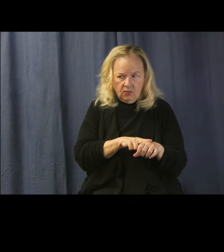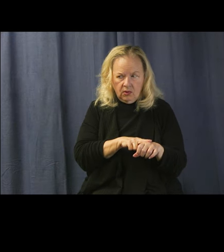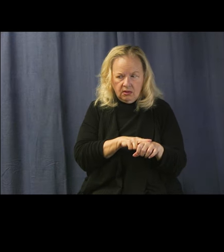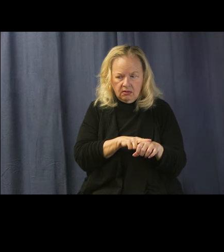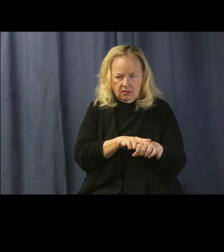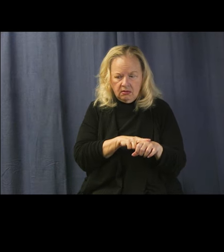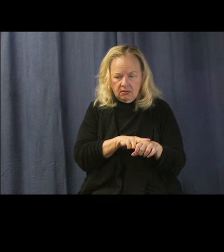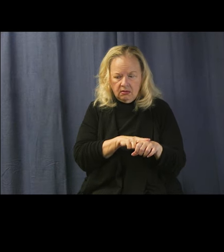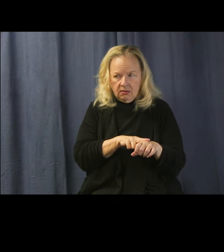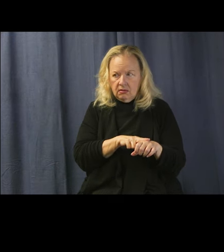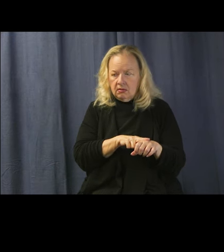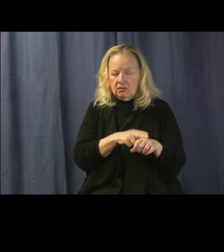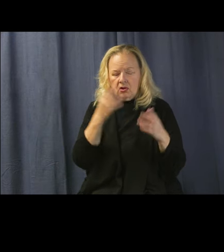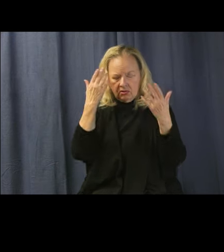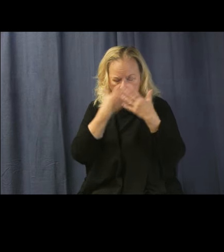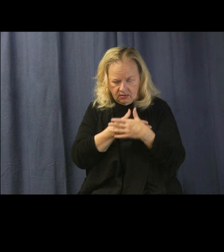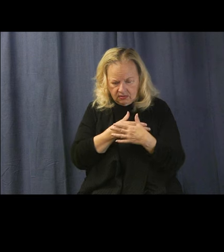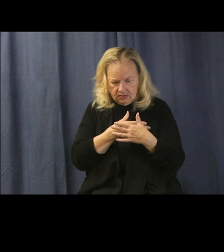darkness.